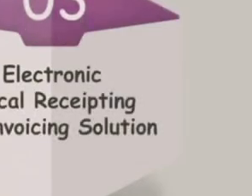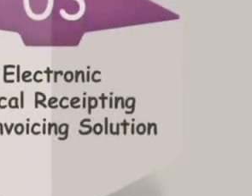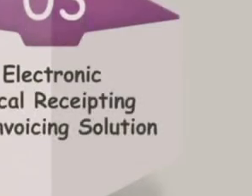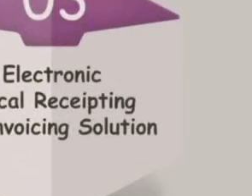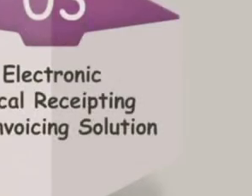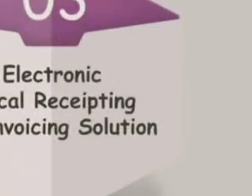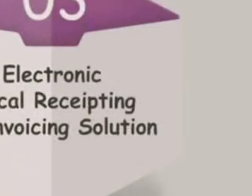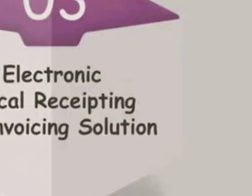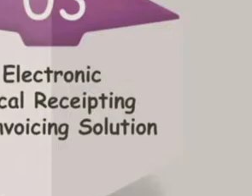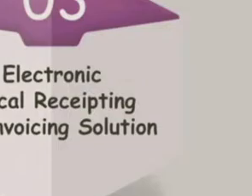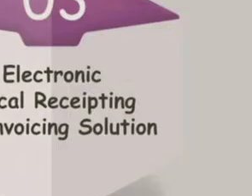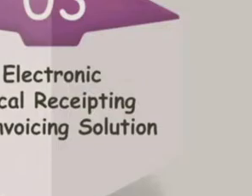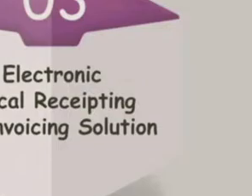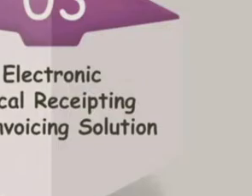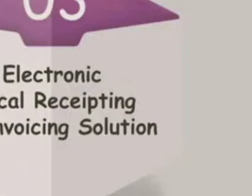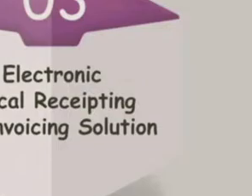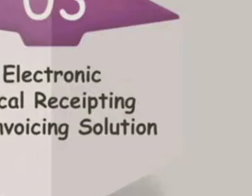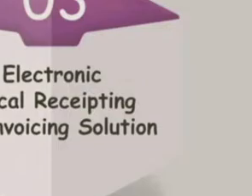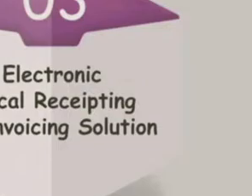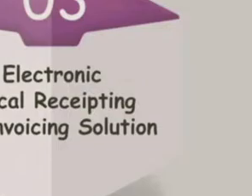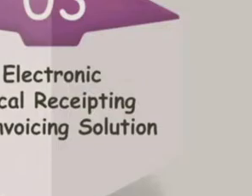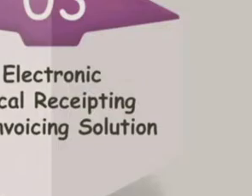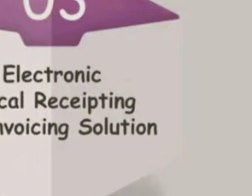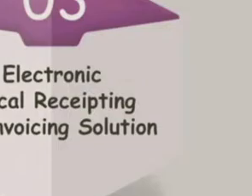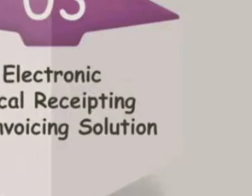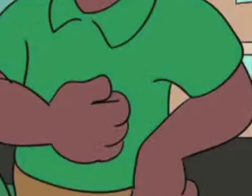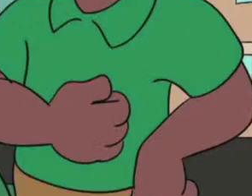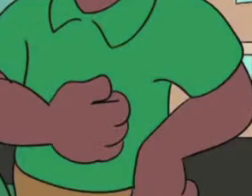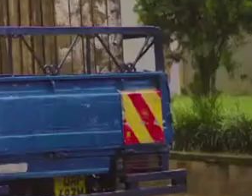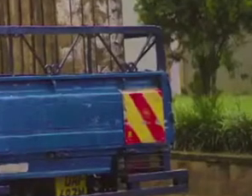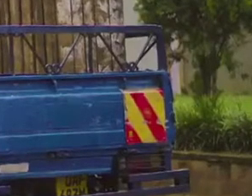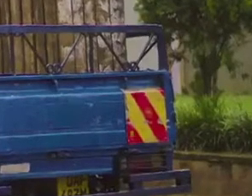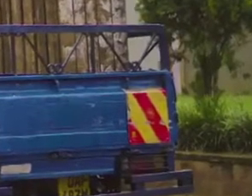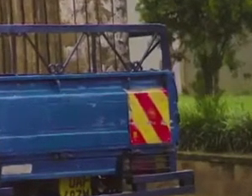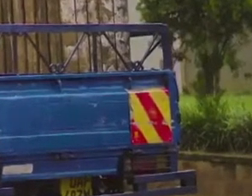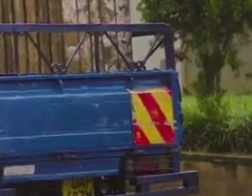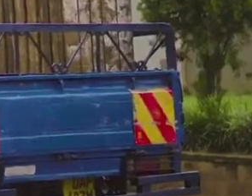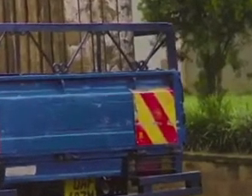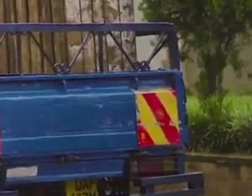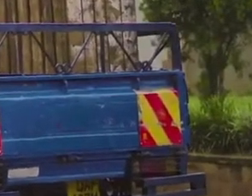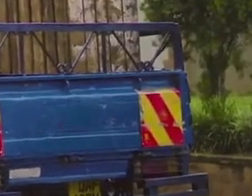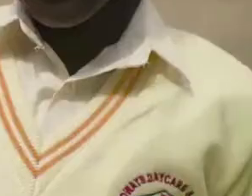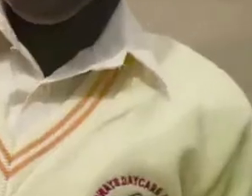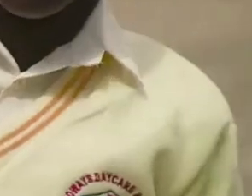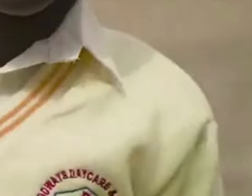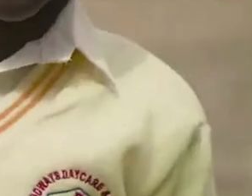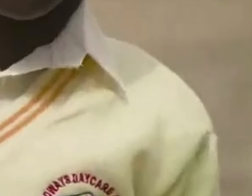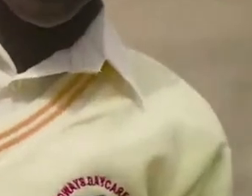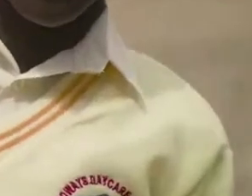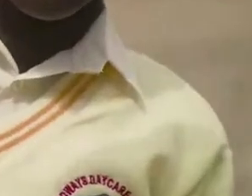receipting, and invoicing solution, which have turned my business around. You know I need to be on top of...